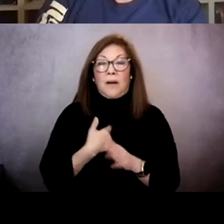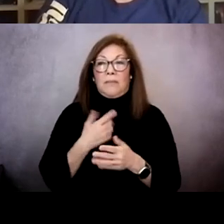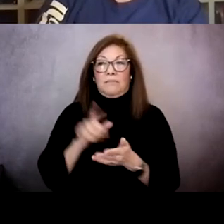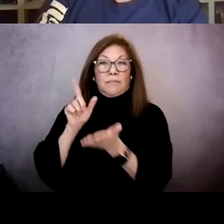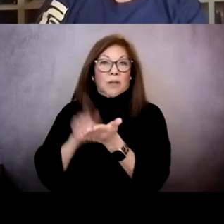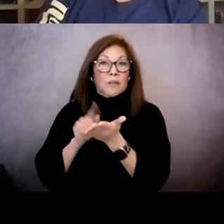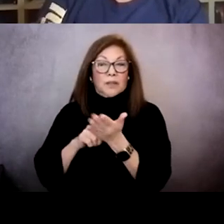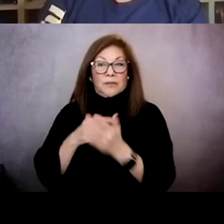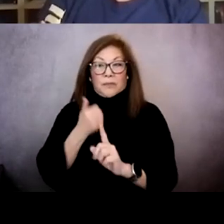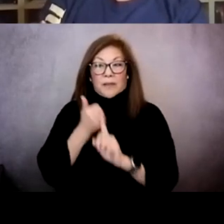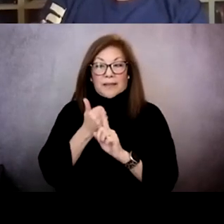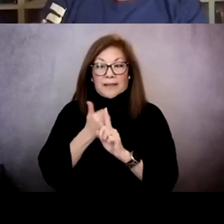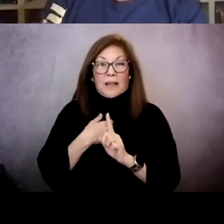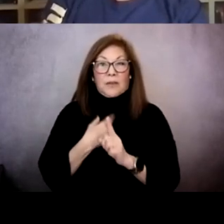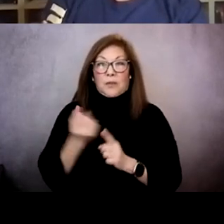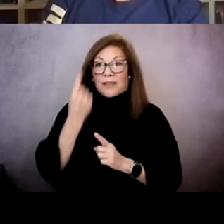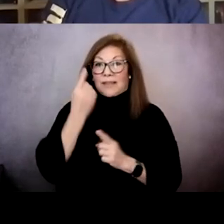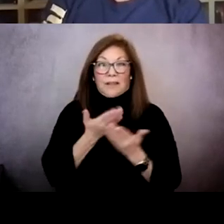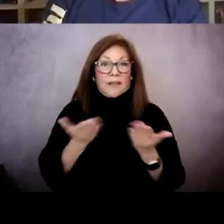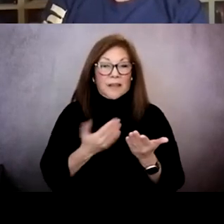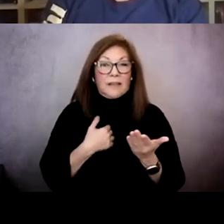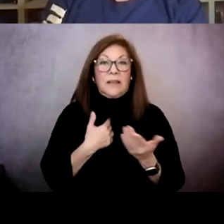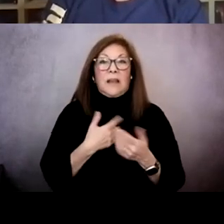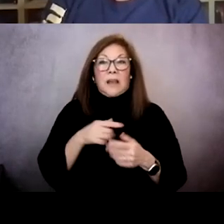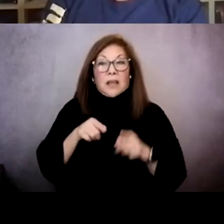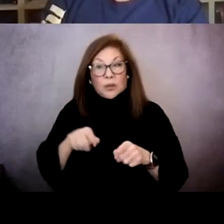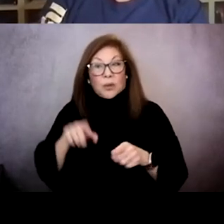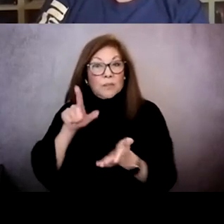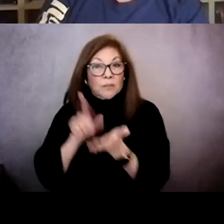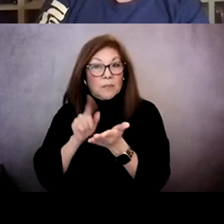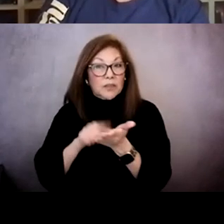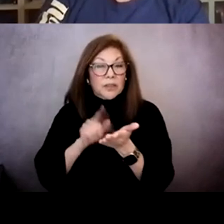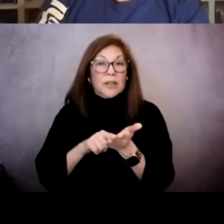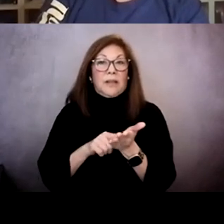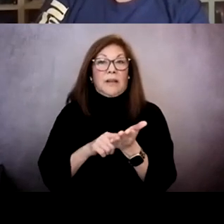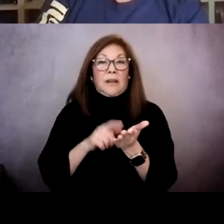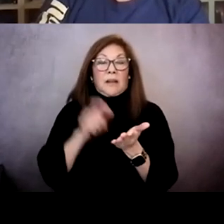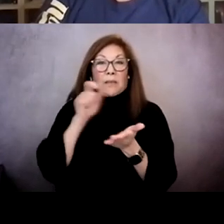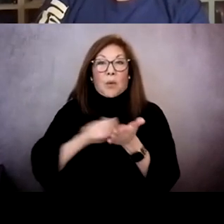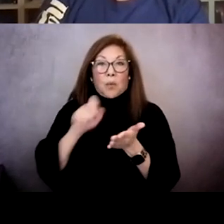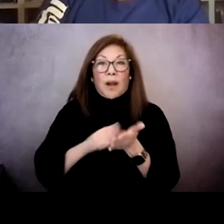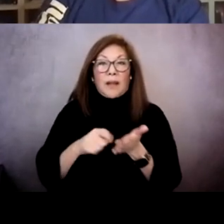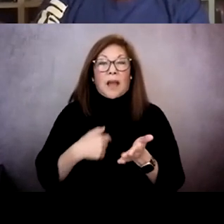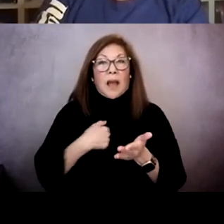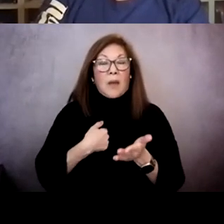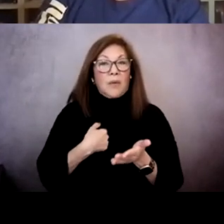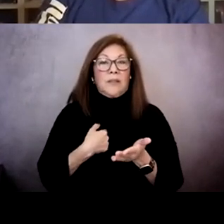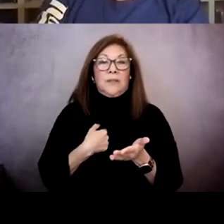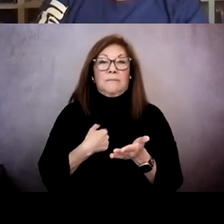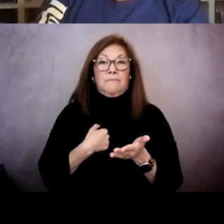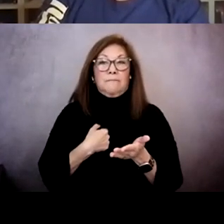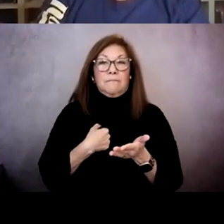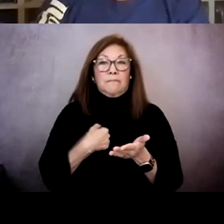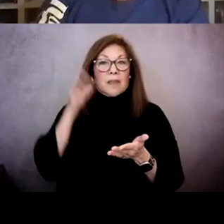to myself to come to understand things. And then when it was being published, and I really was insistent that, you know,